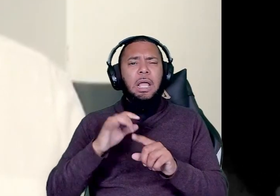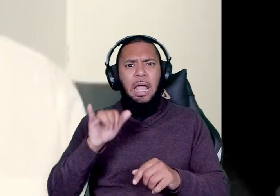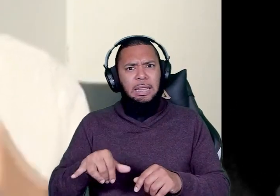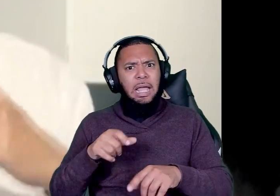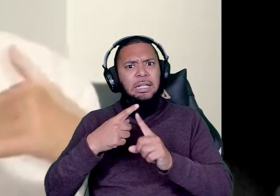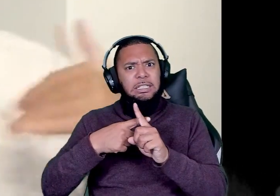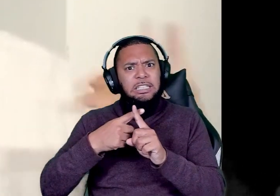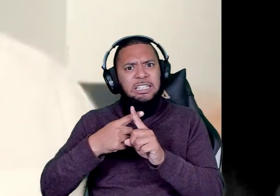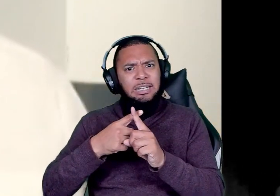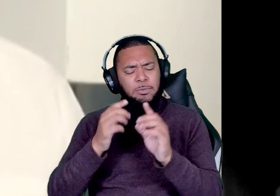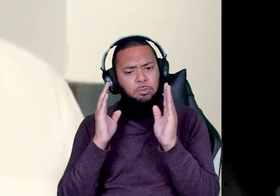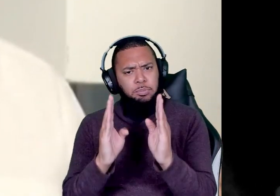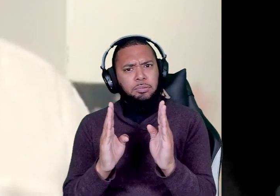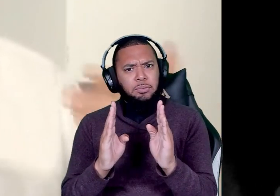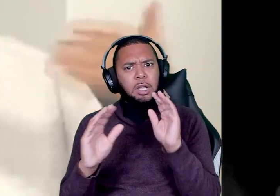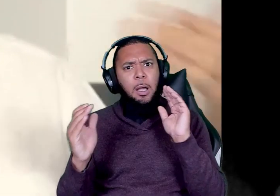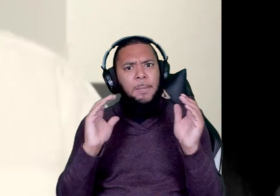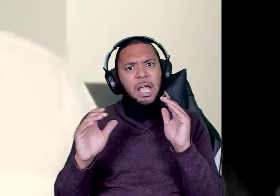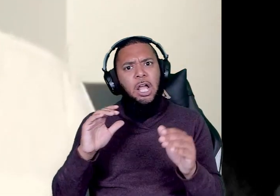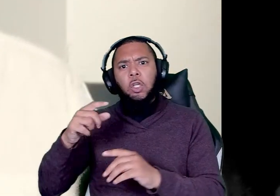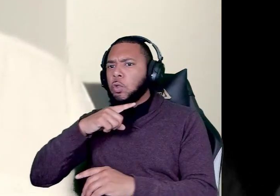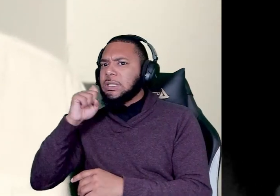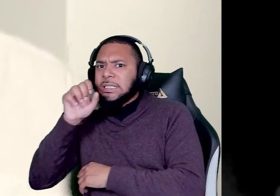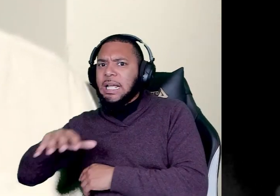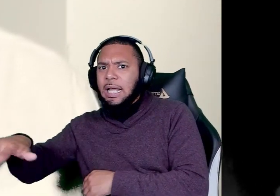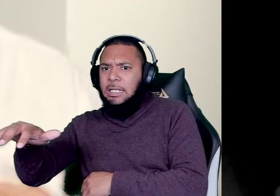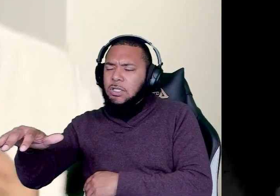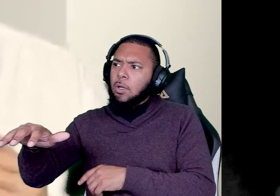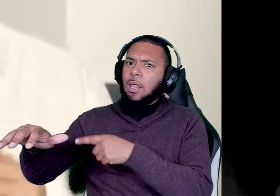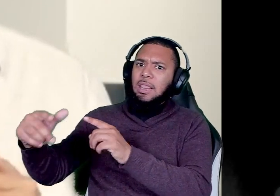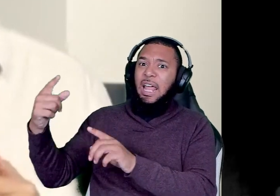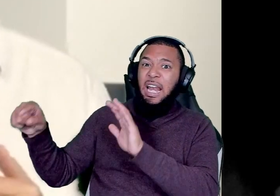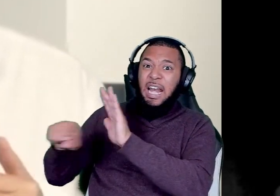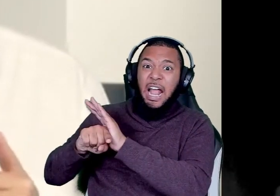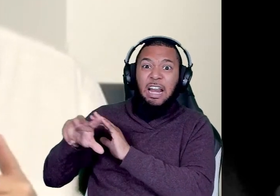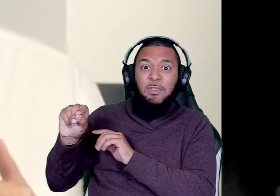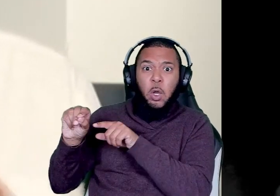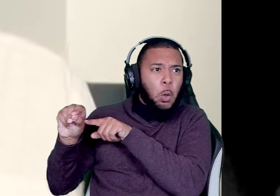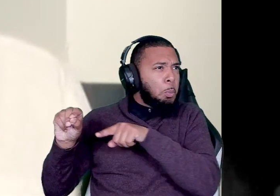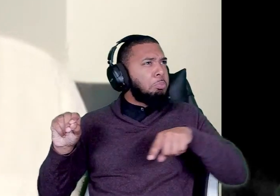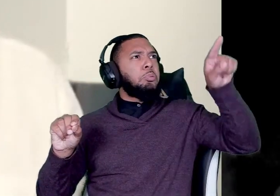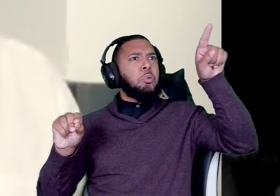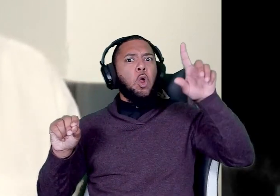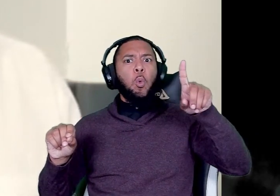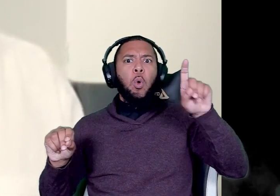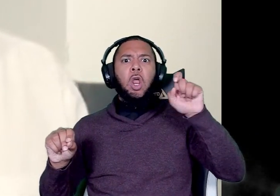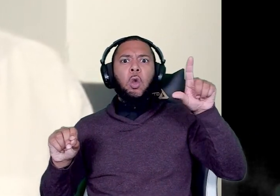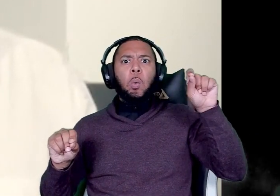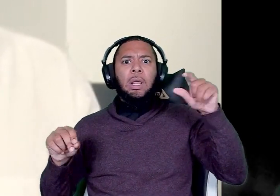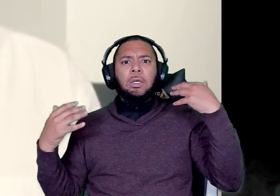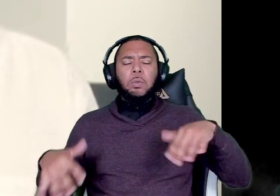temperature range compared to that desert, which could be -30 up to 120.